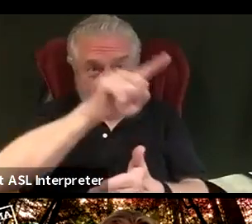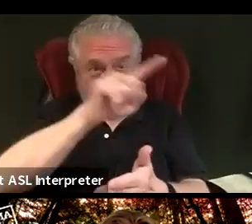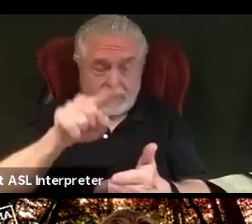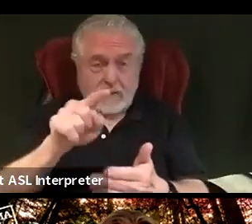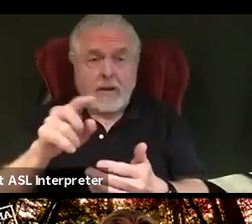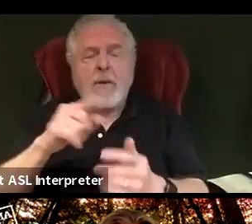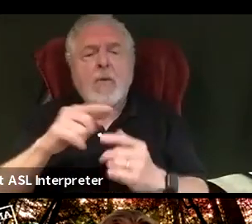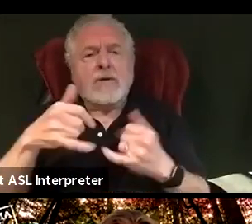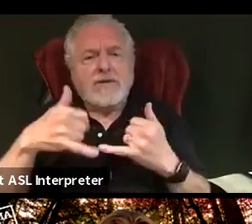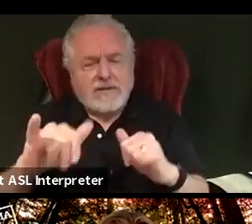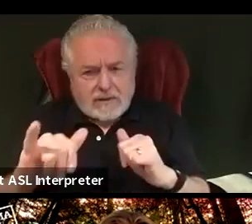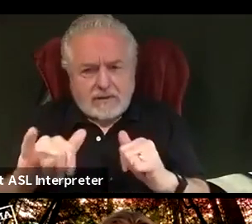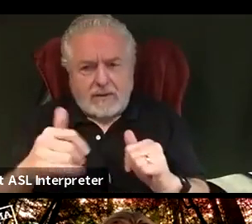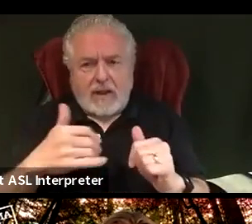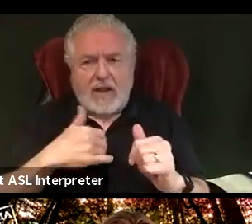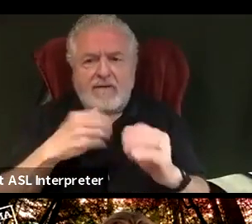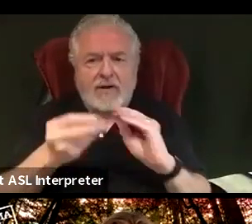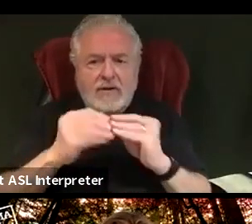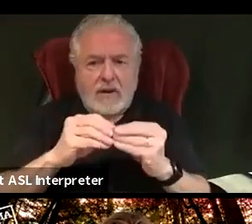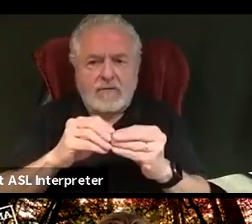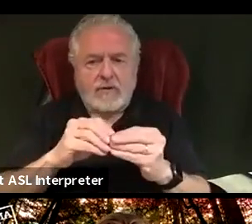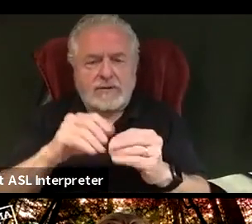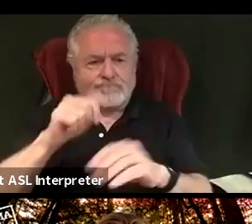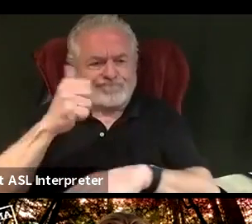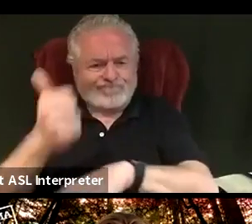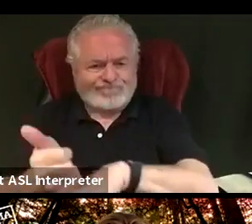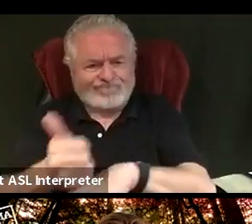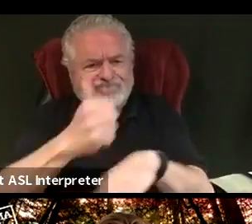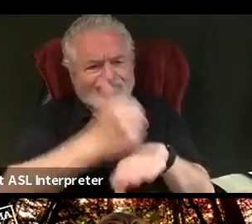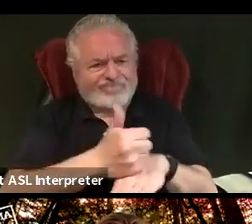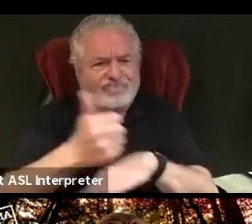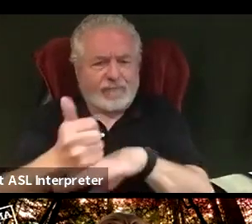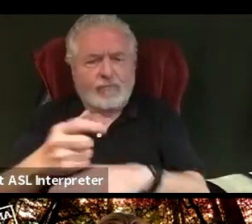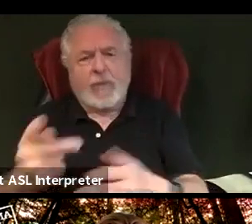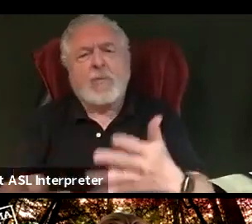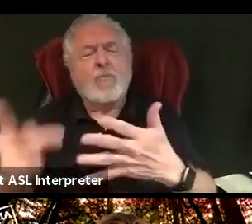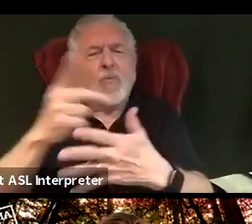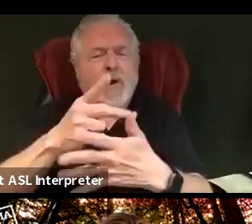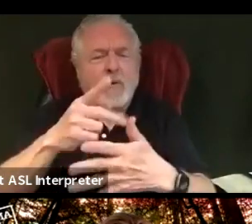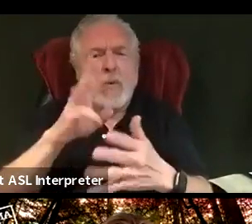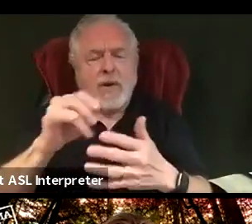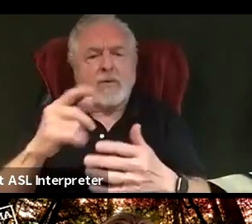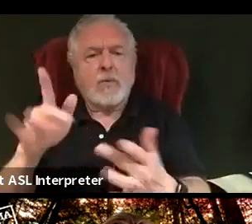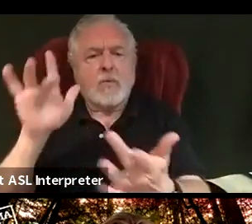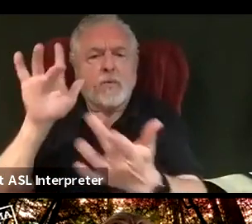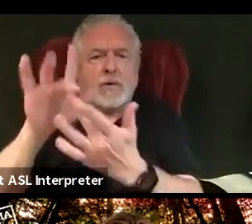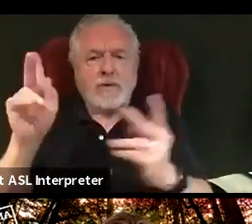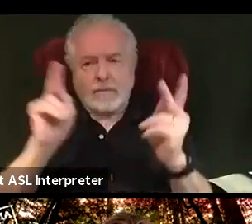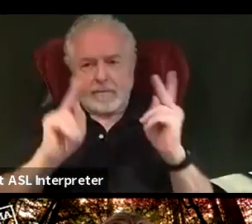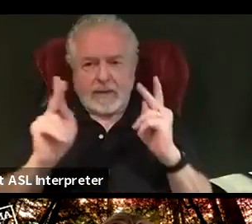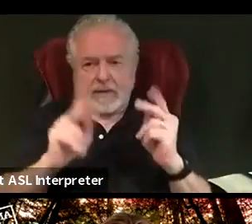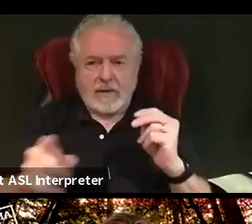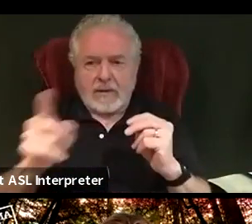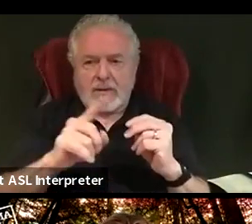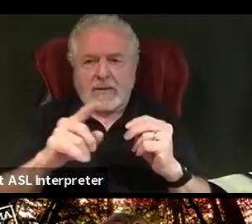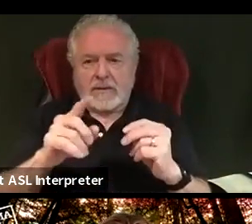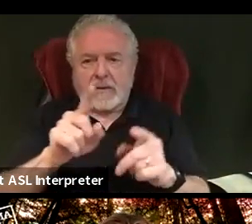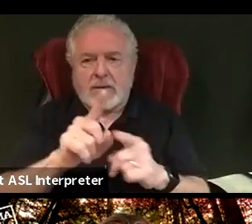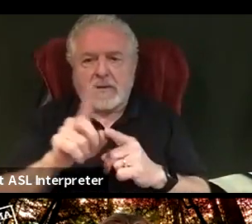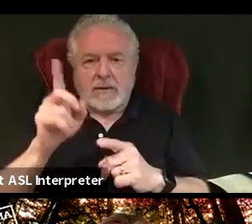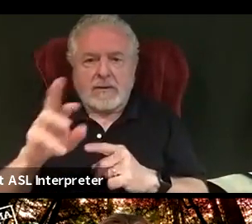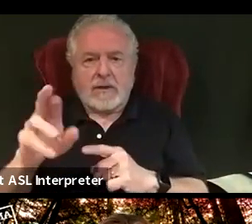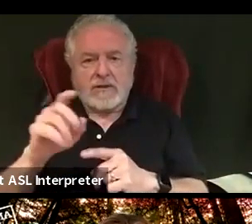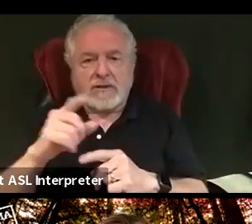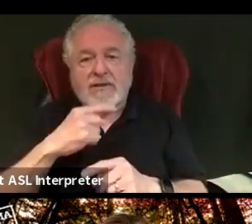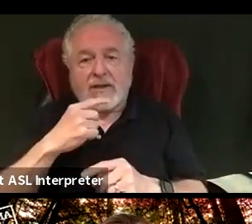county, but we'll still have a number of fixed sites, and that'll still be our primary way of reaching the people. As Dr.